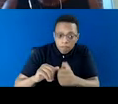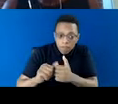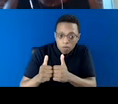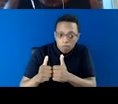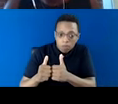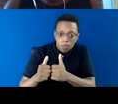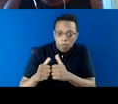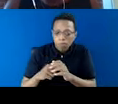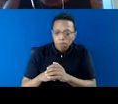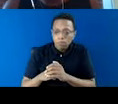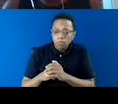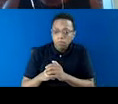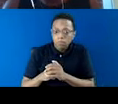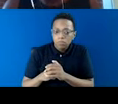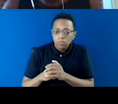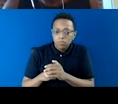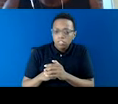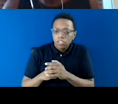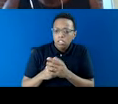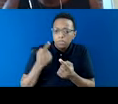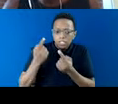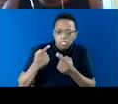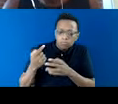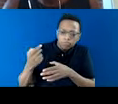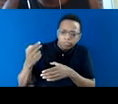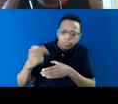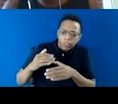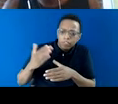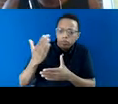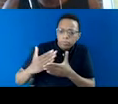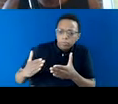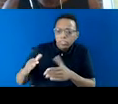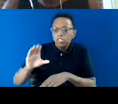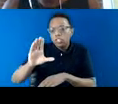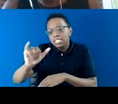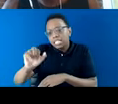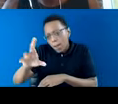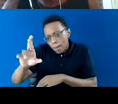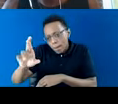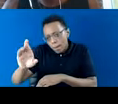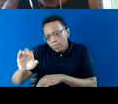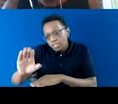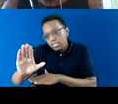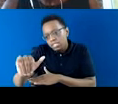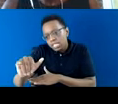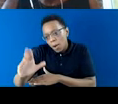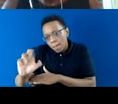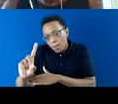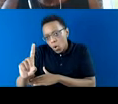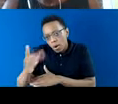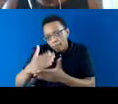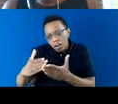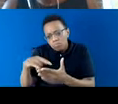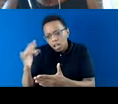What things would be a part of you? What would be like your cyborg parts, if we're using a different word? And